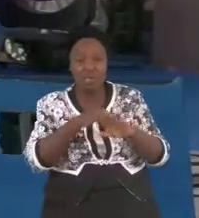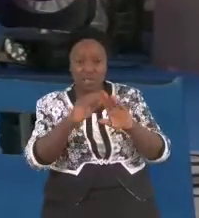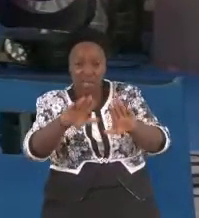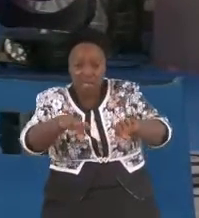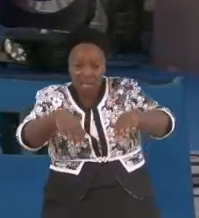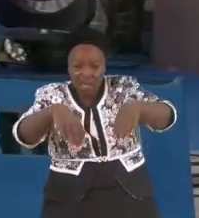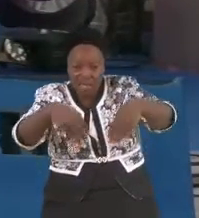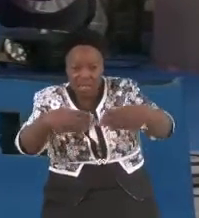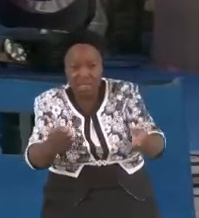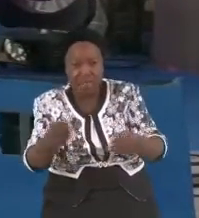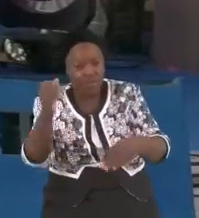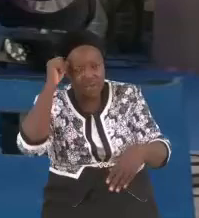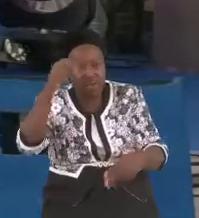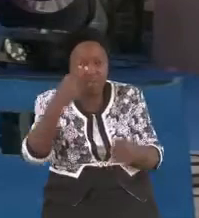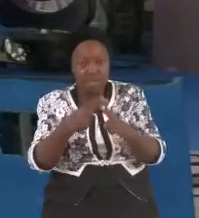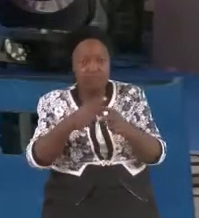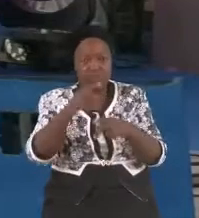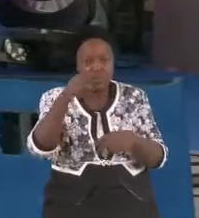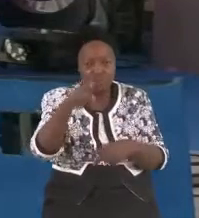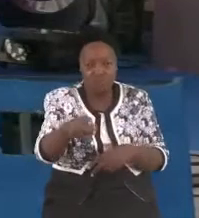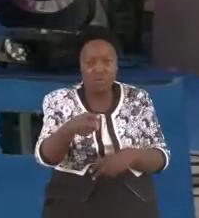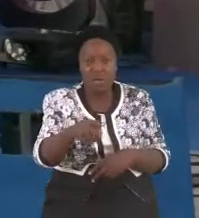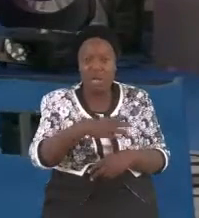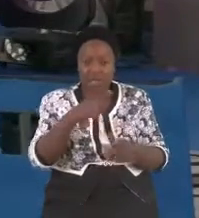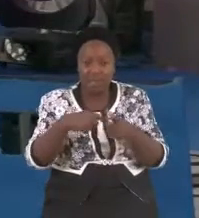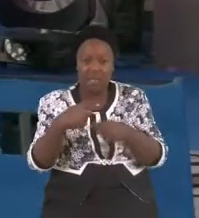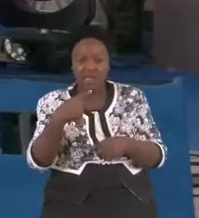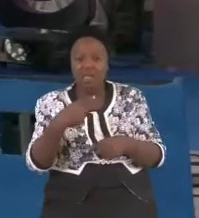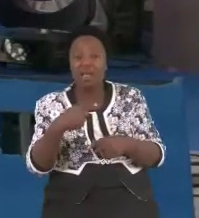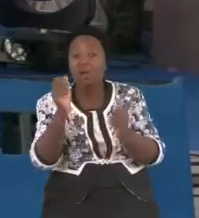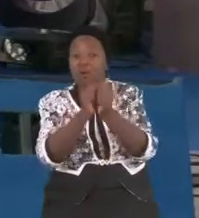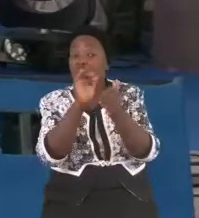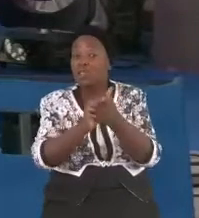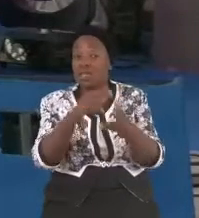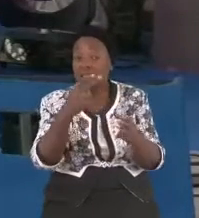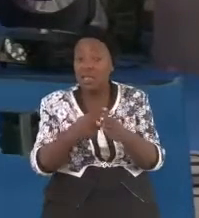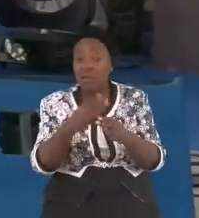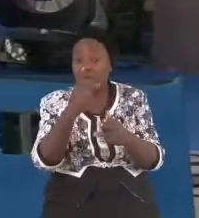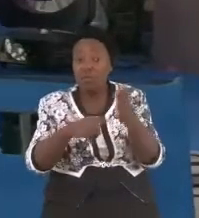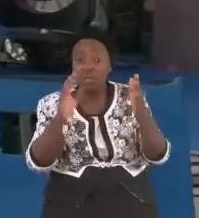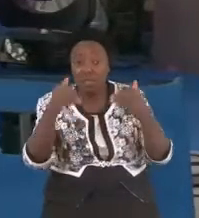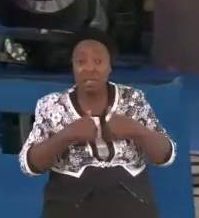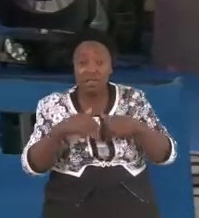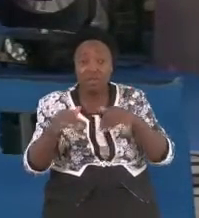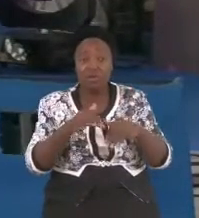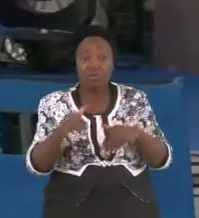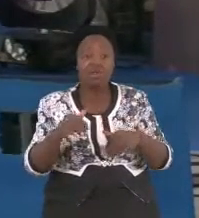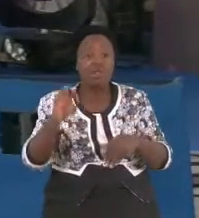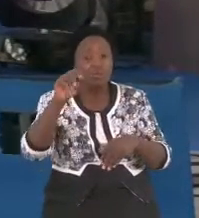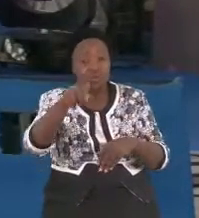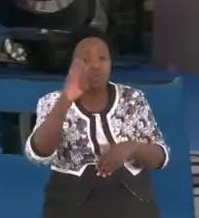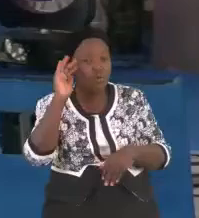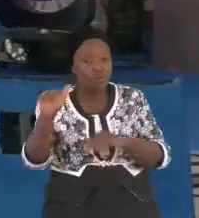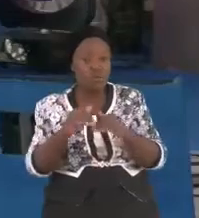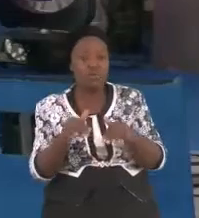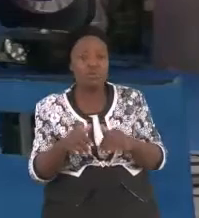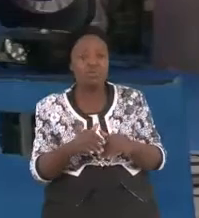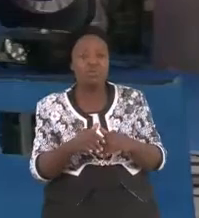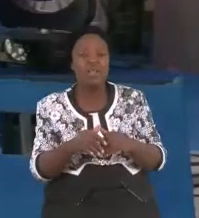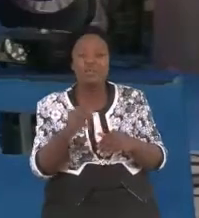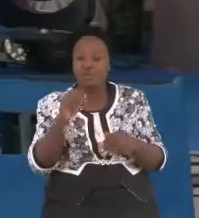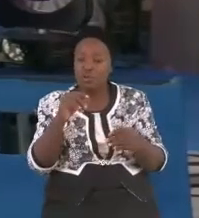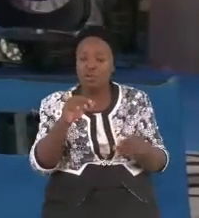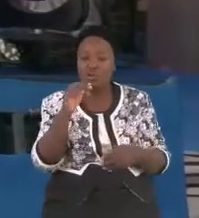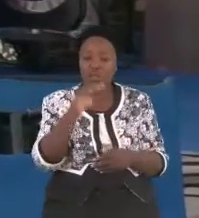says with that name what he has done you will do saviour sage simones then in verse